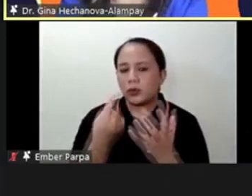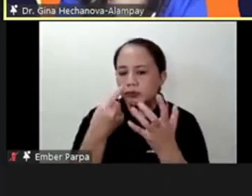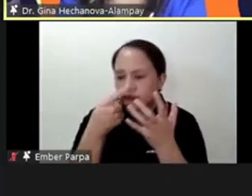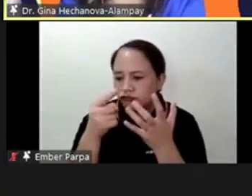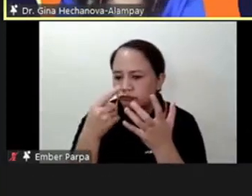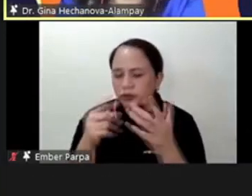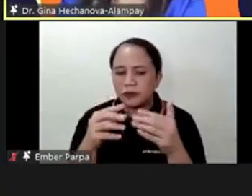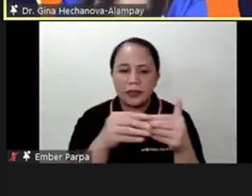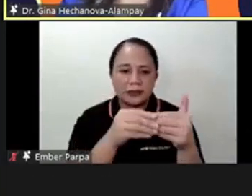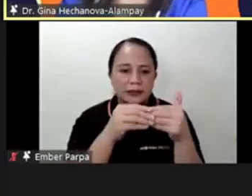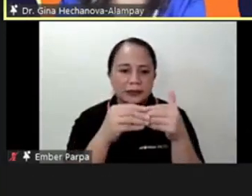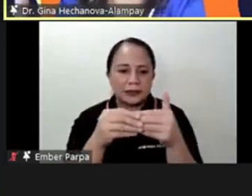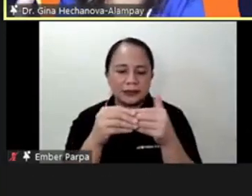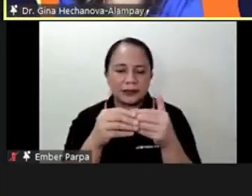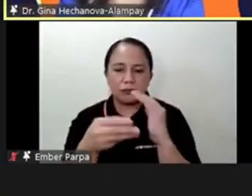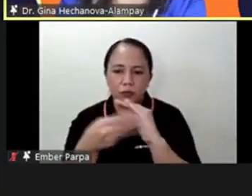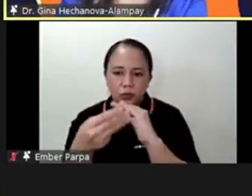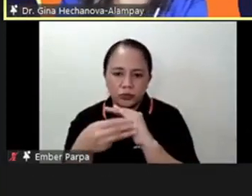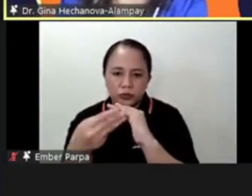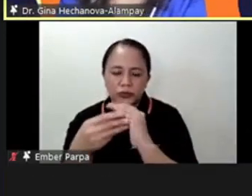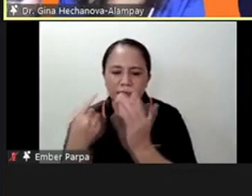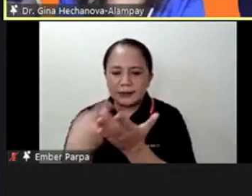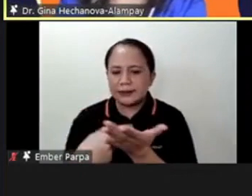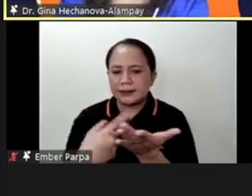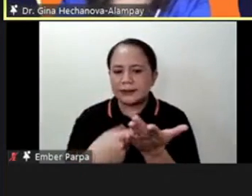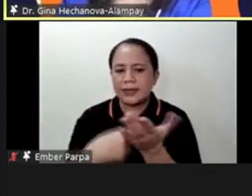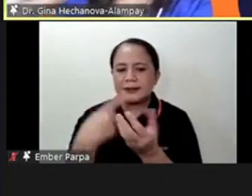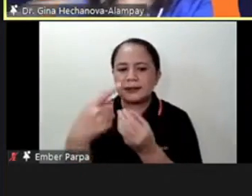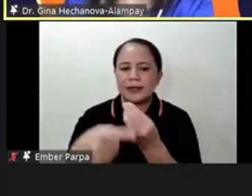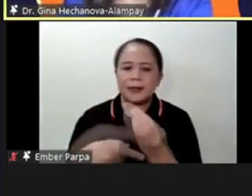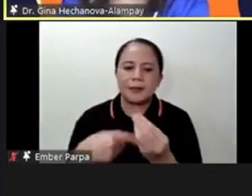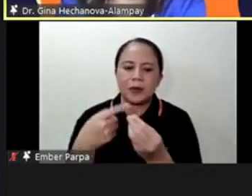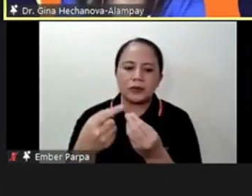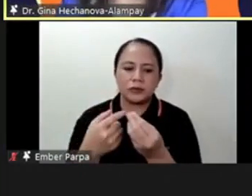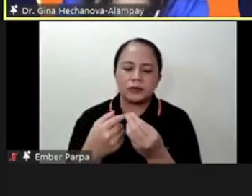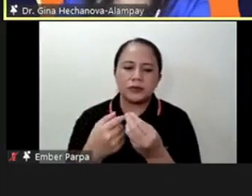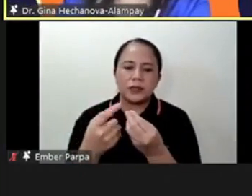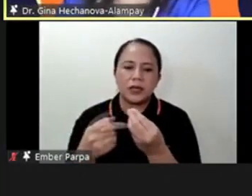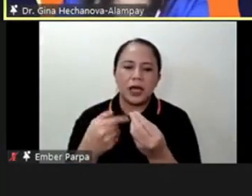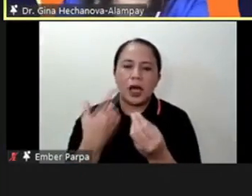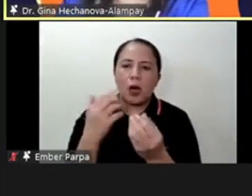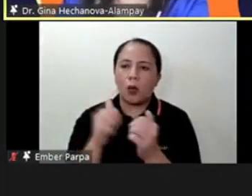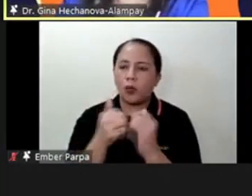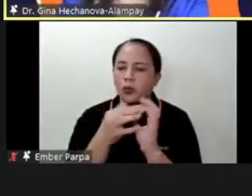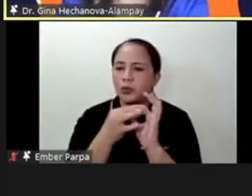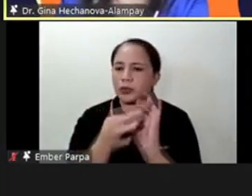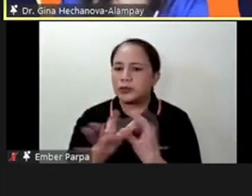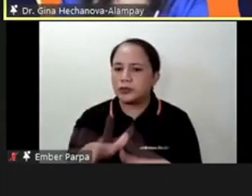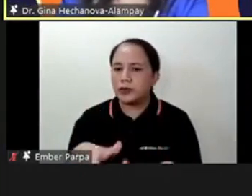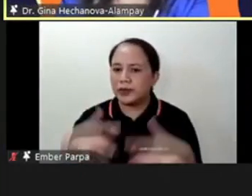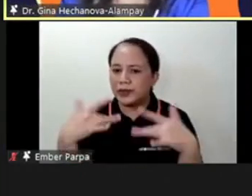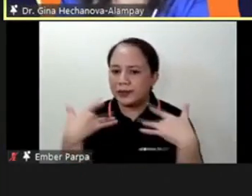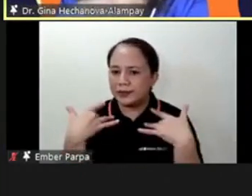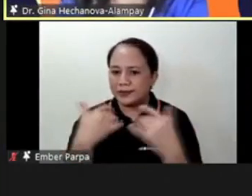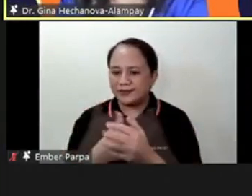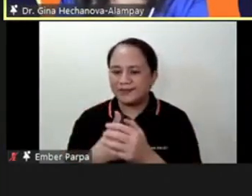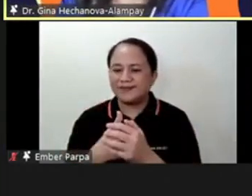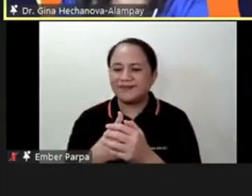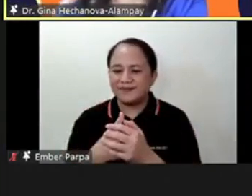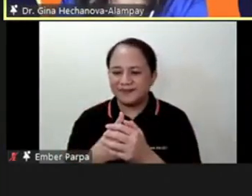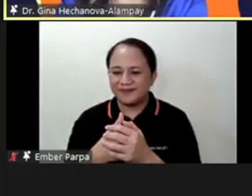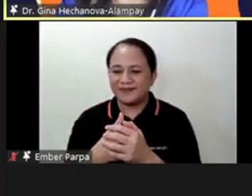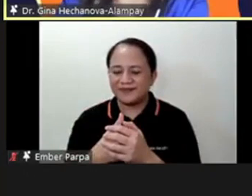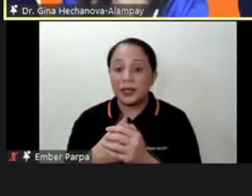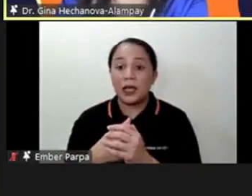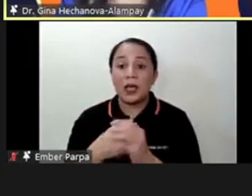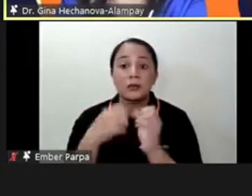resilience module and talk about it and how it relates to our lives. And it